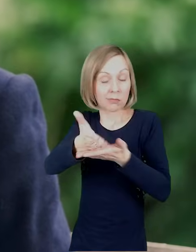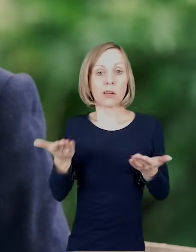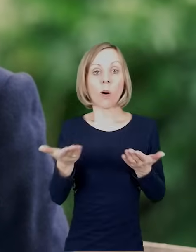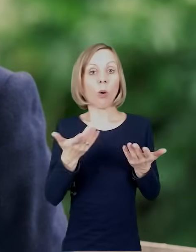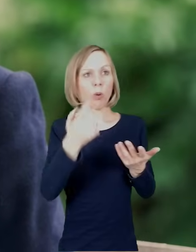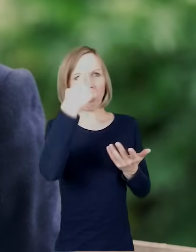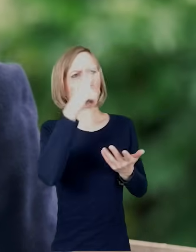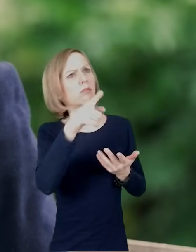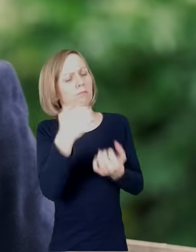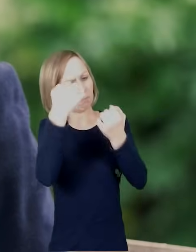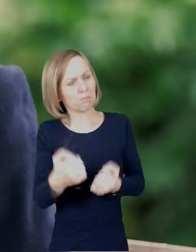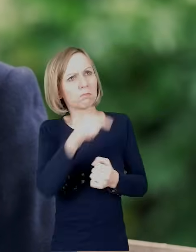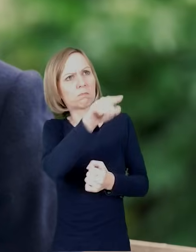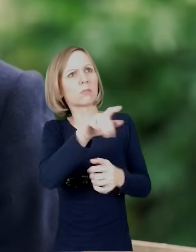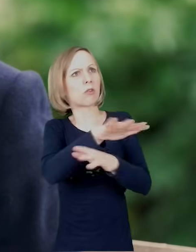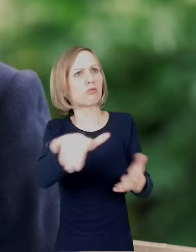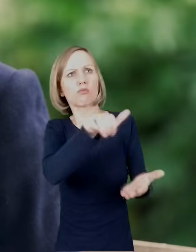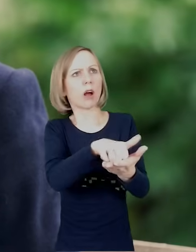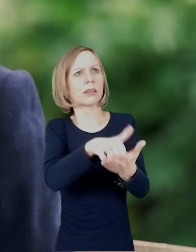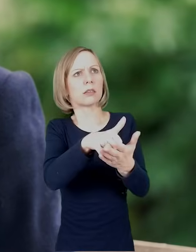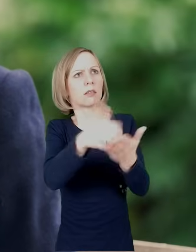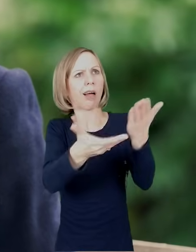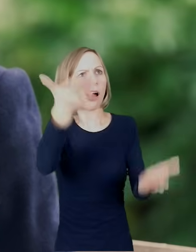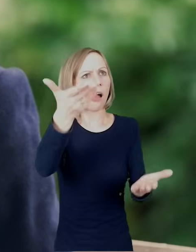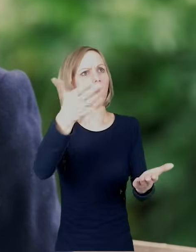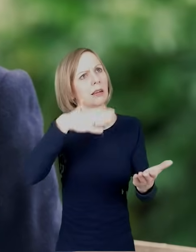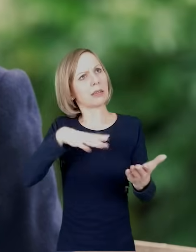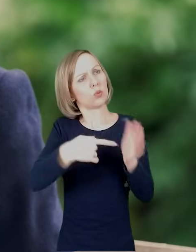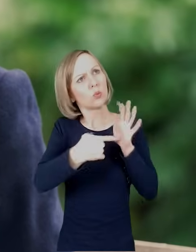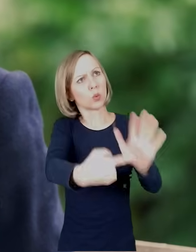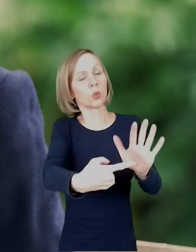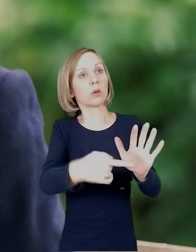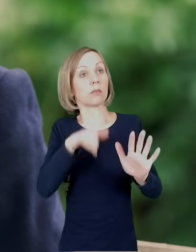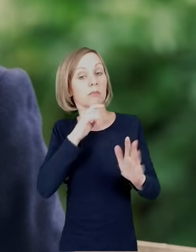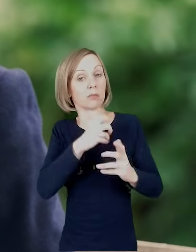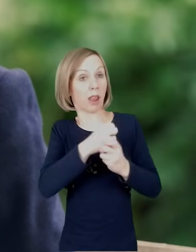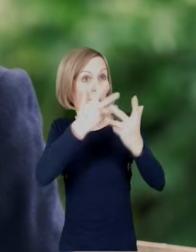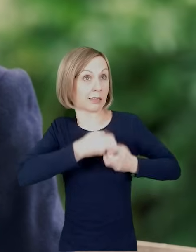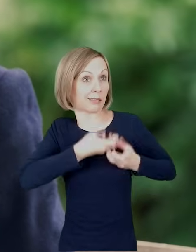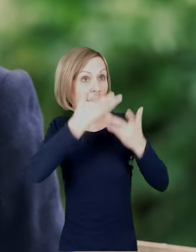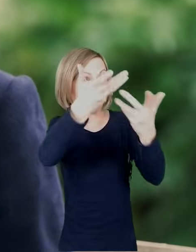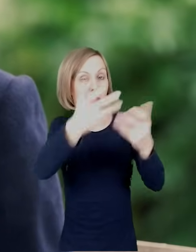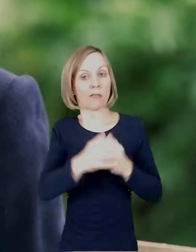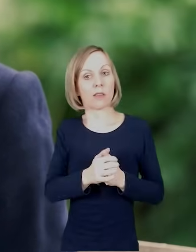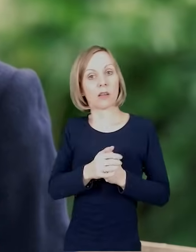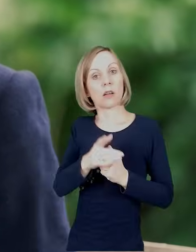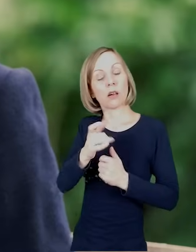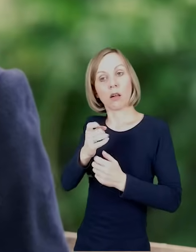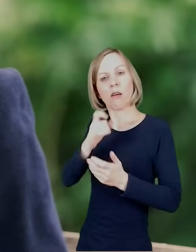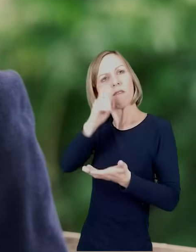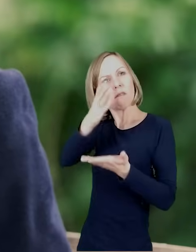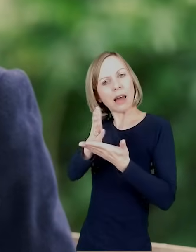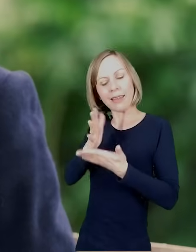disagree, even when we're taking a stand against what we see as injustice or inequality. The return on